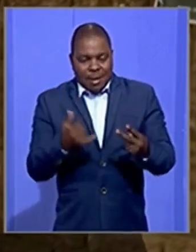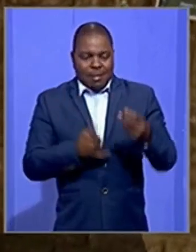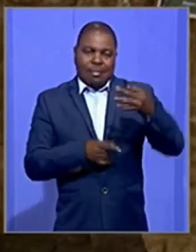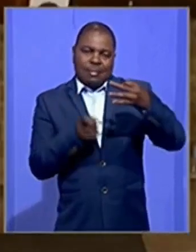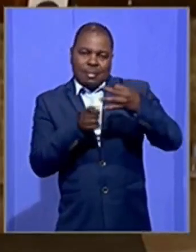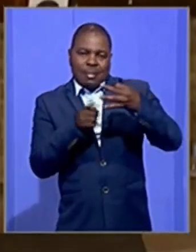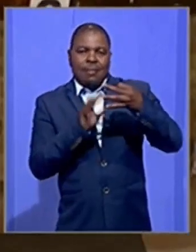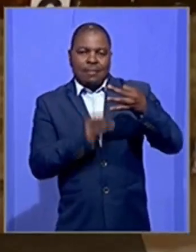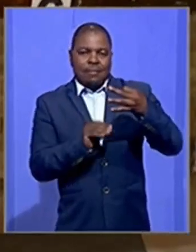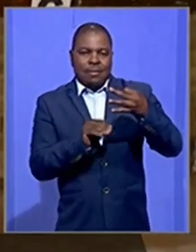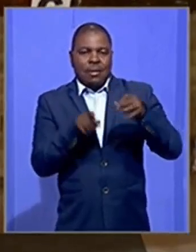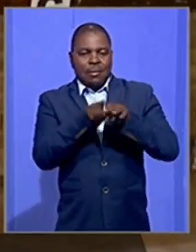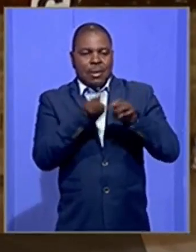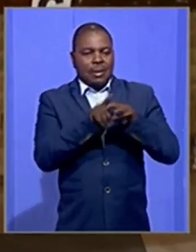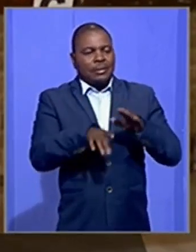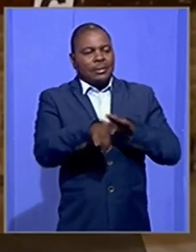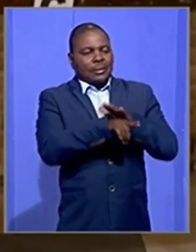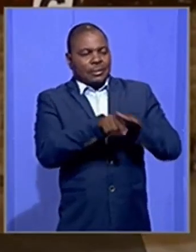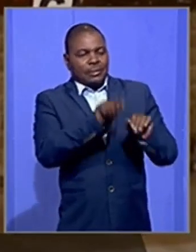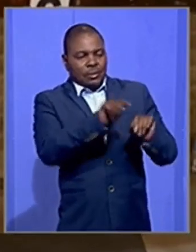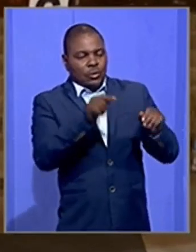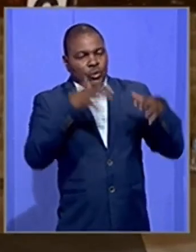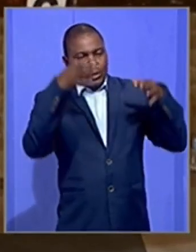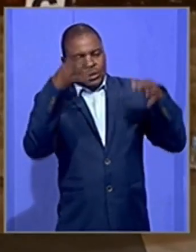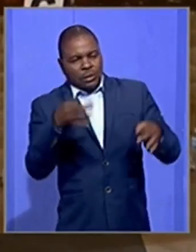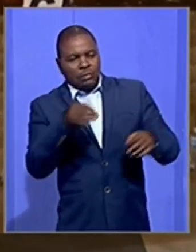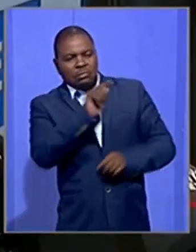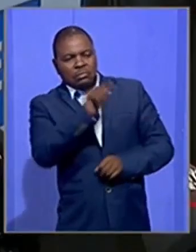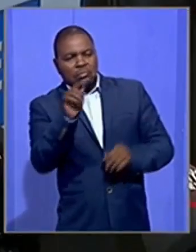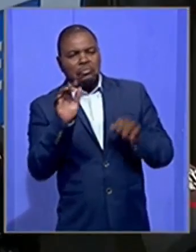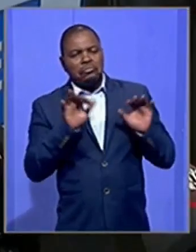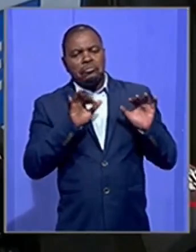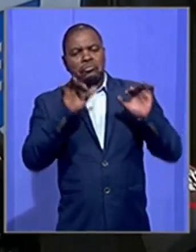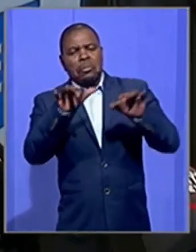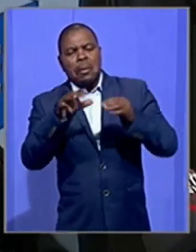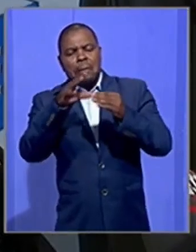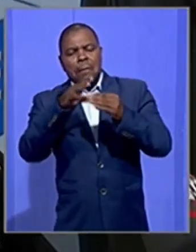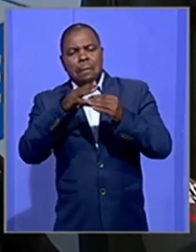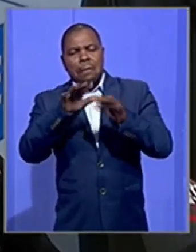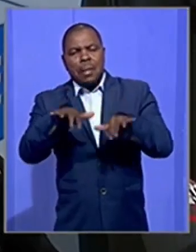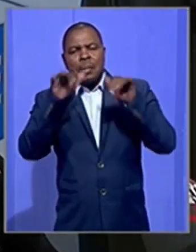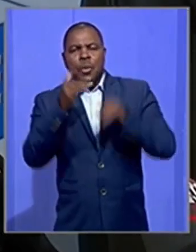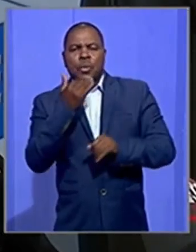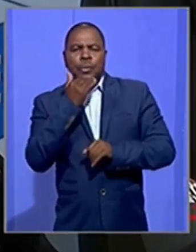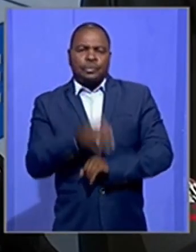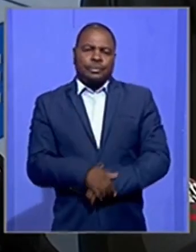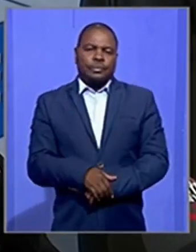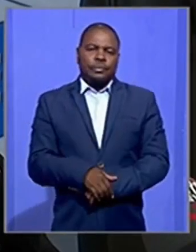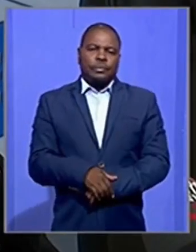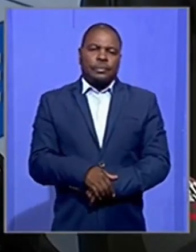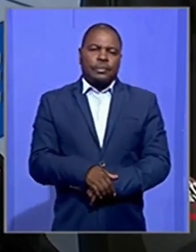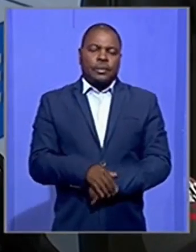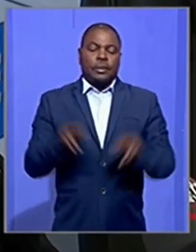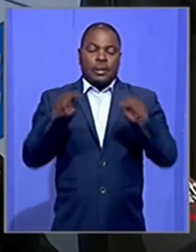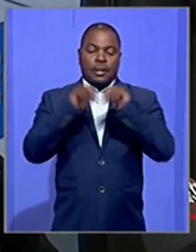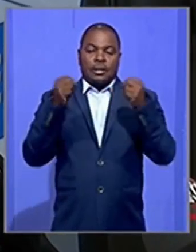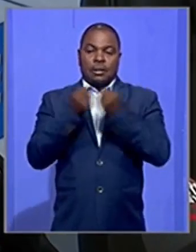tlile go nne ya didika go ka swetsa manno a didika kwa kokoano bosetšhaba. The elections of the National